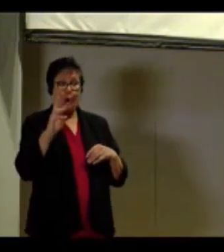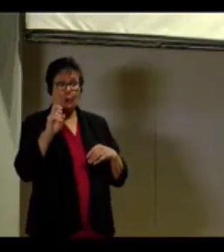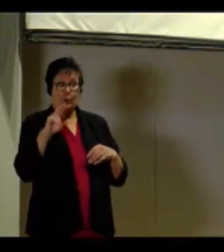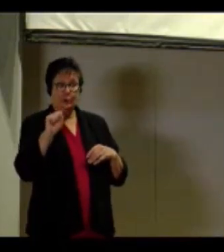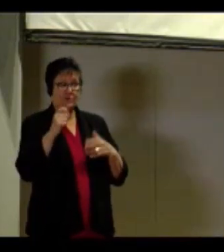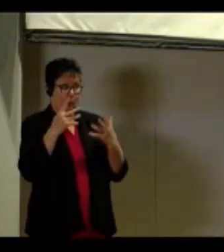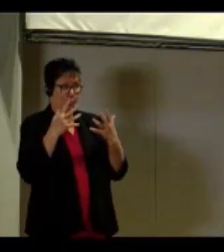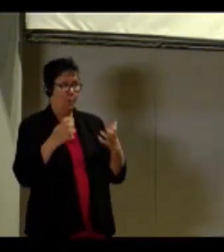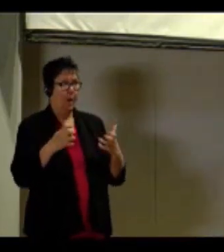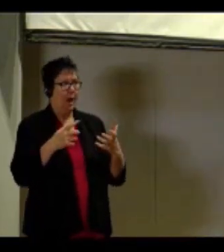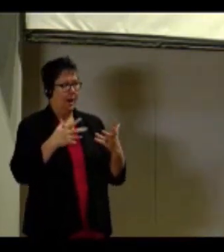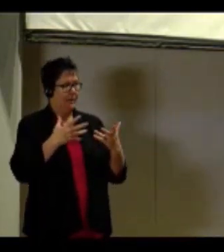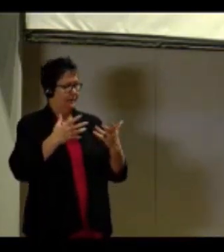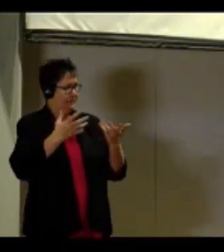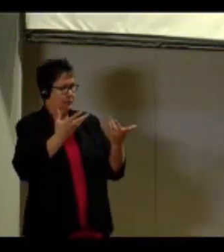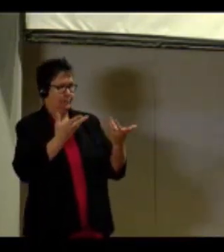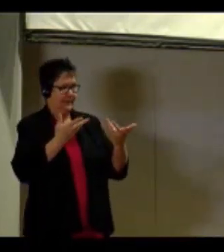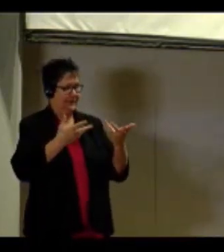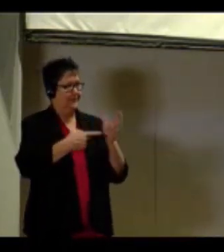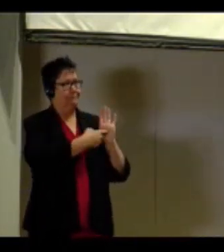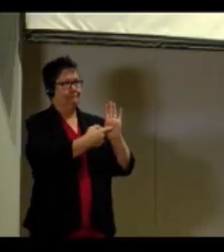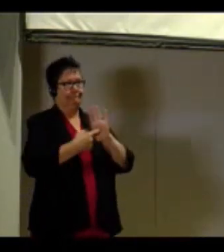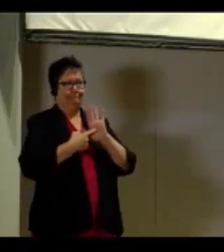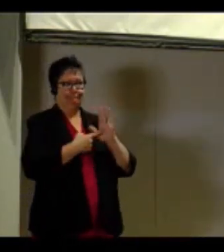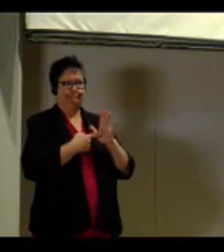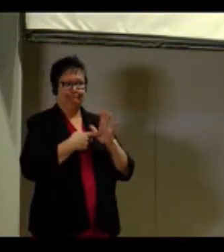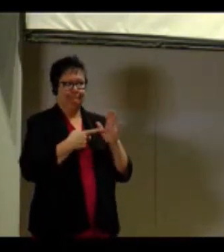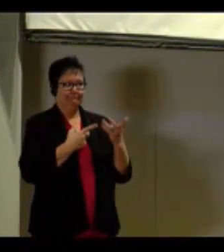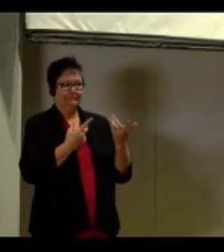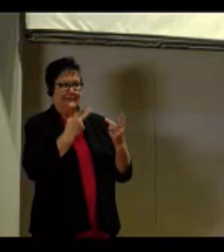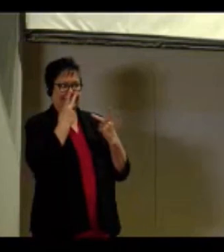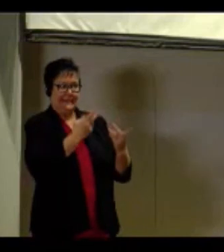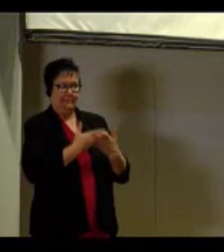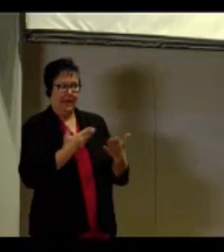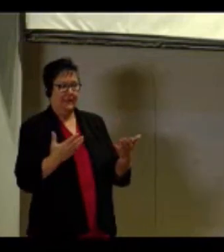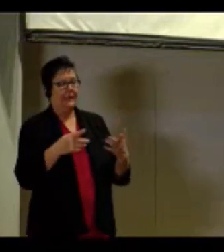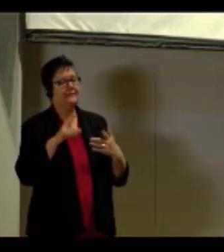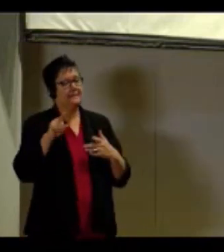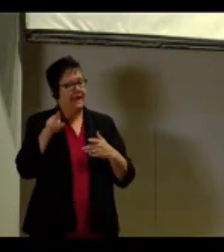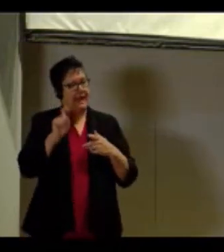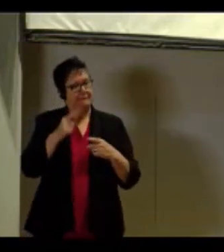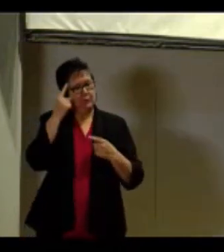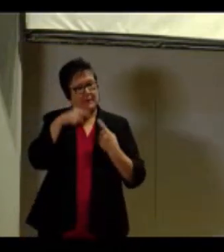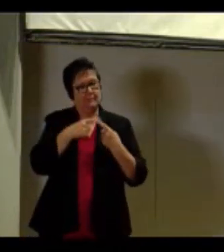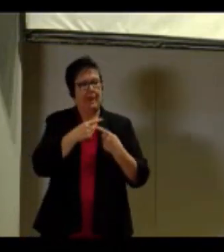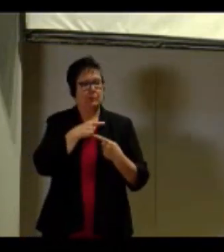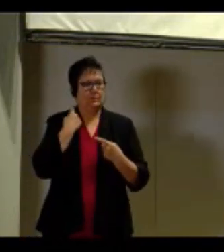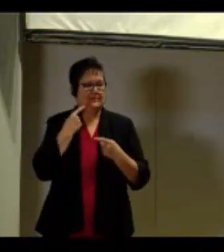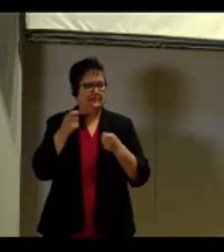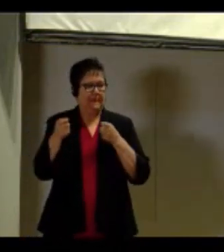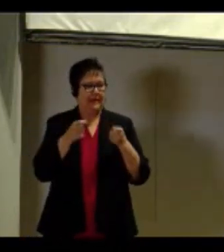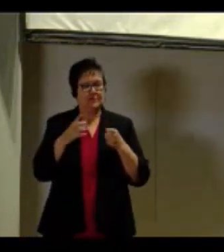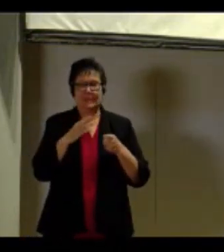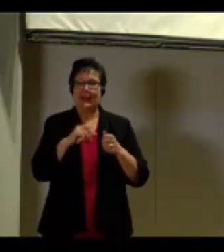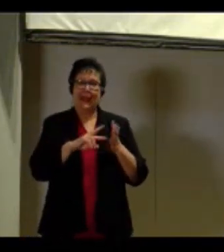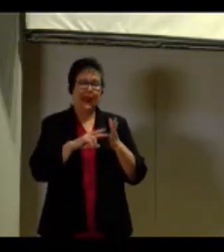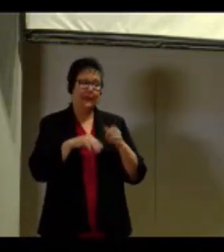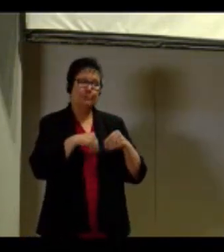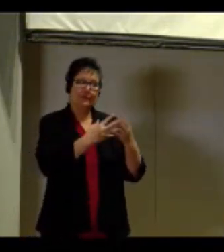going to have to also understand risk management, and that providing access is not necessarily giving things